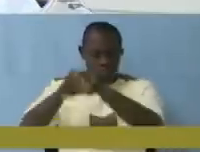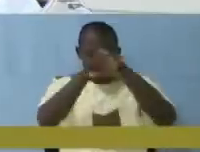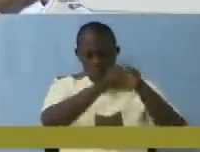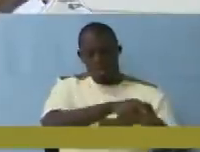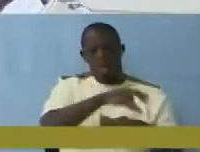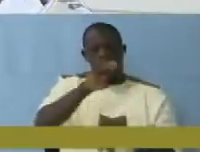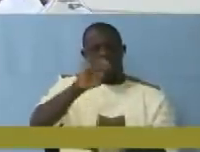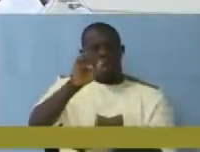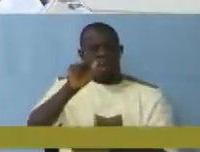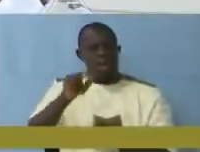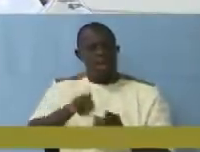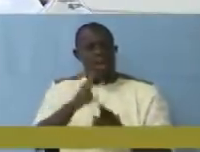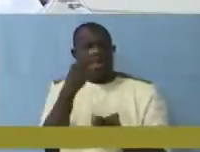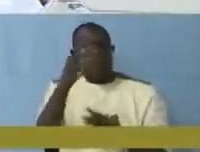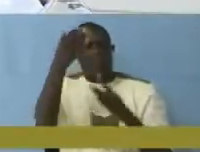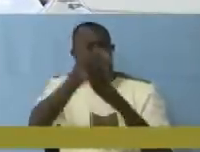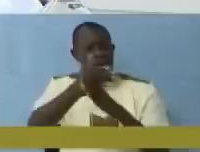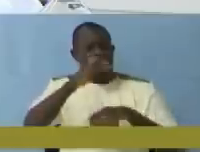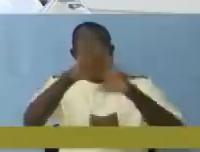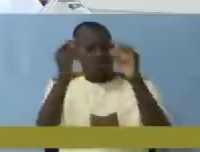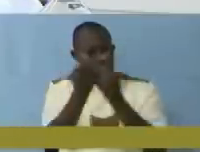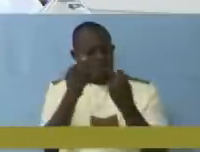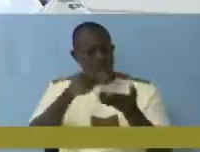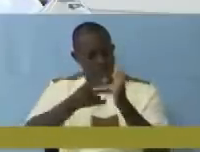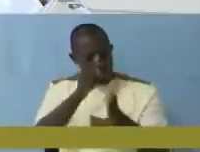Living in something, you know about it. No.